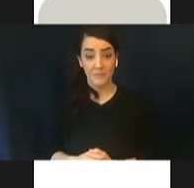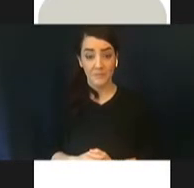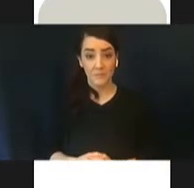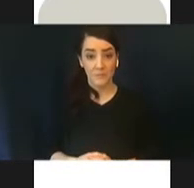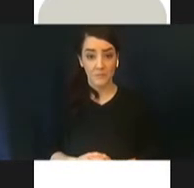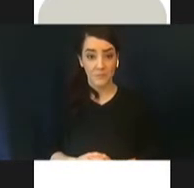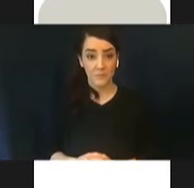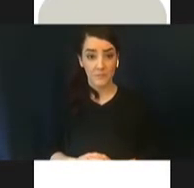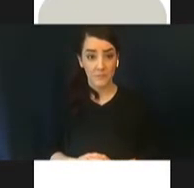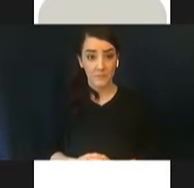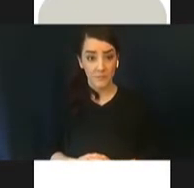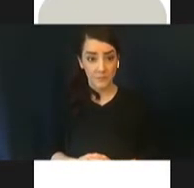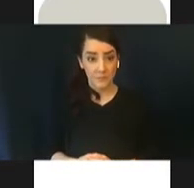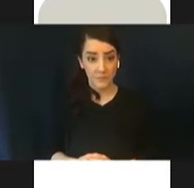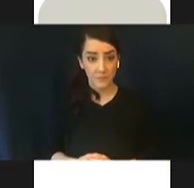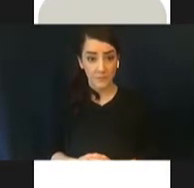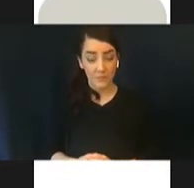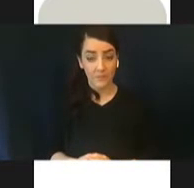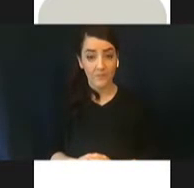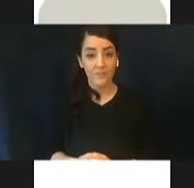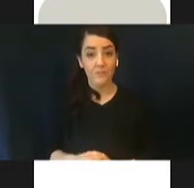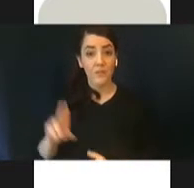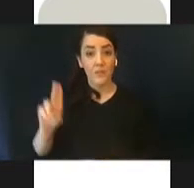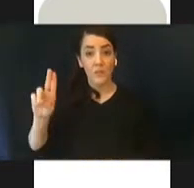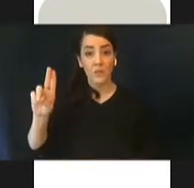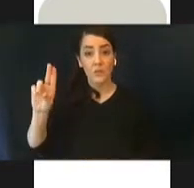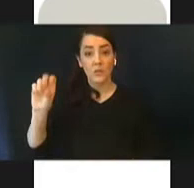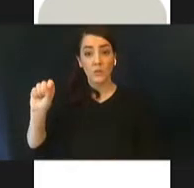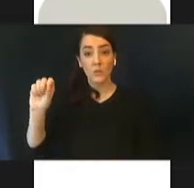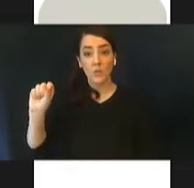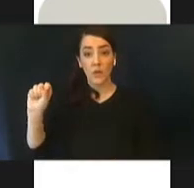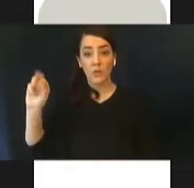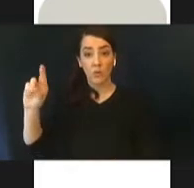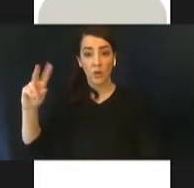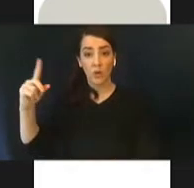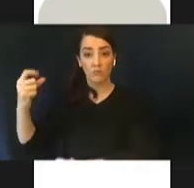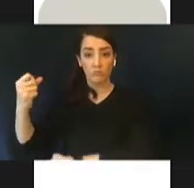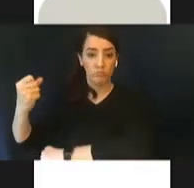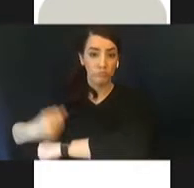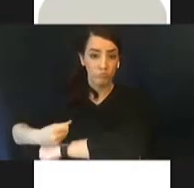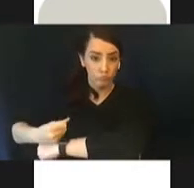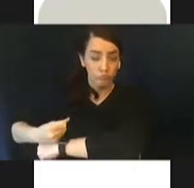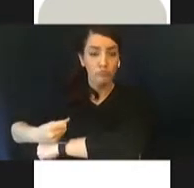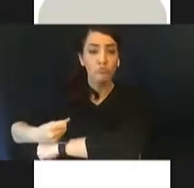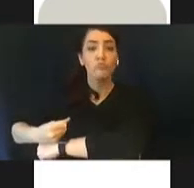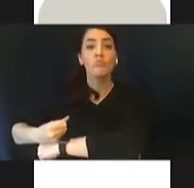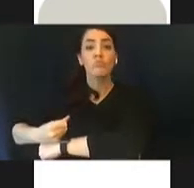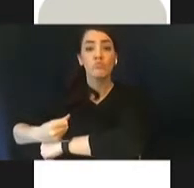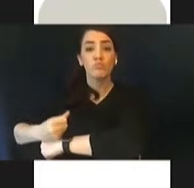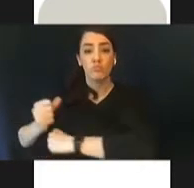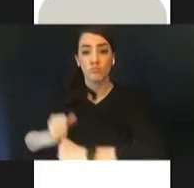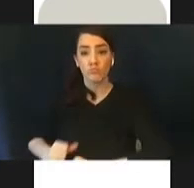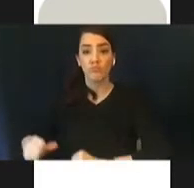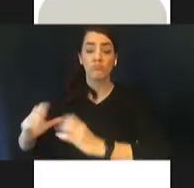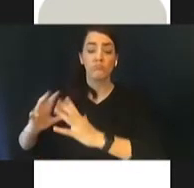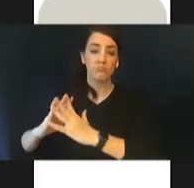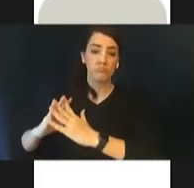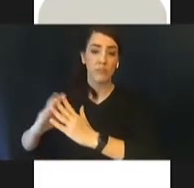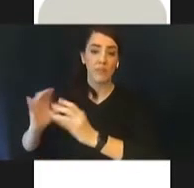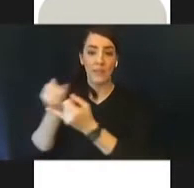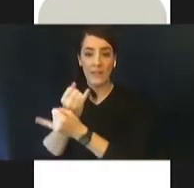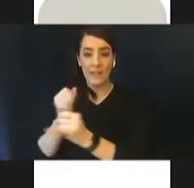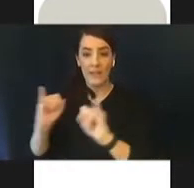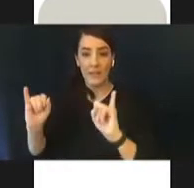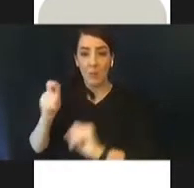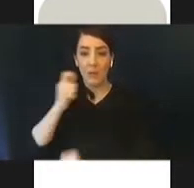Uh, with the fall of the Soviet Union and the advent of an independent Ukraine in 1991, the fourth